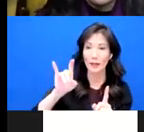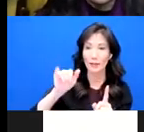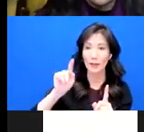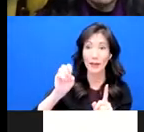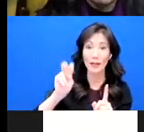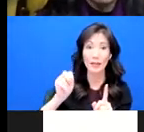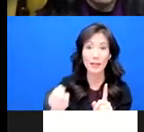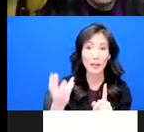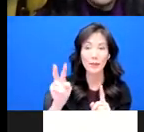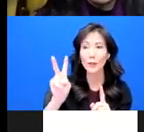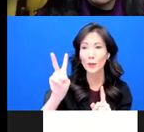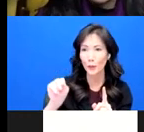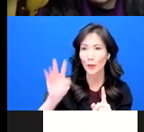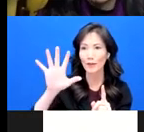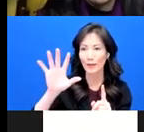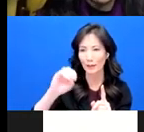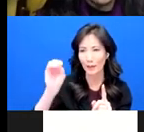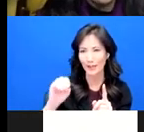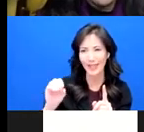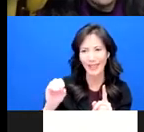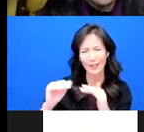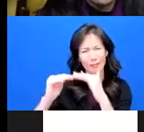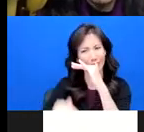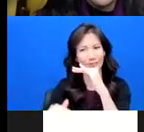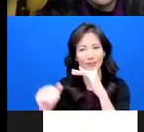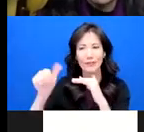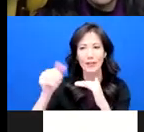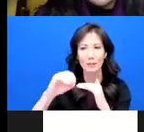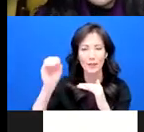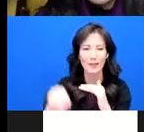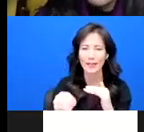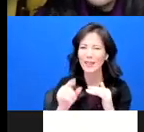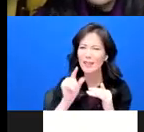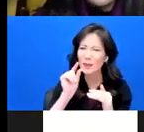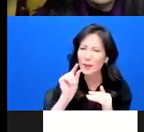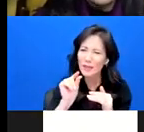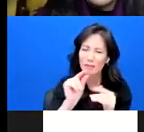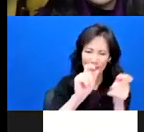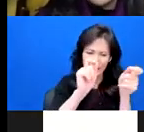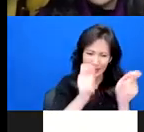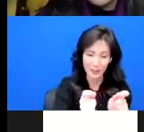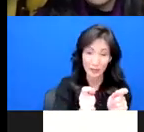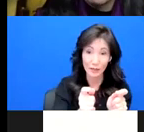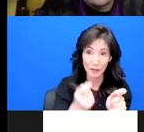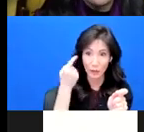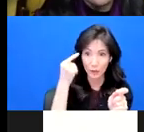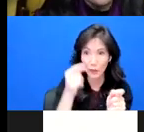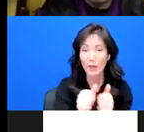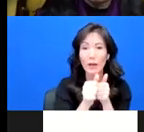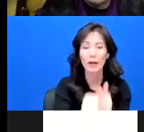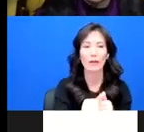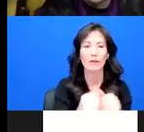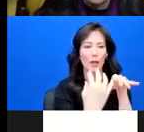that is allowable. And it makes minimal adjustments to follow highway lines and adjust for the